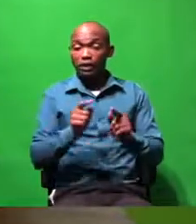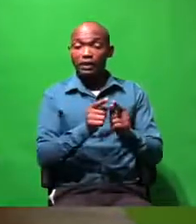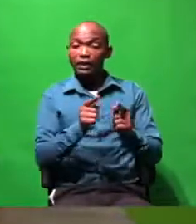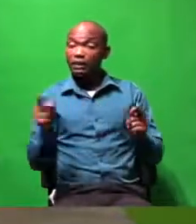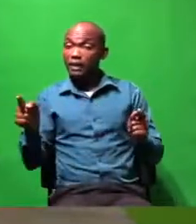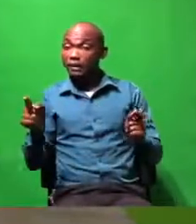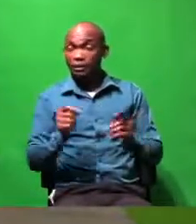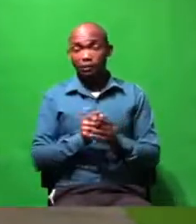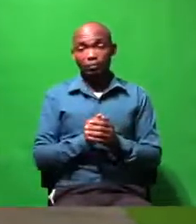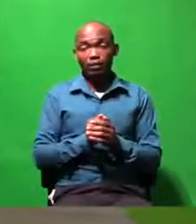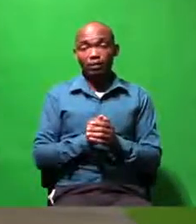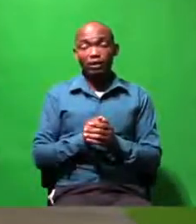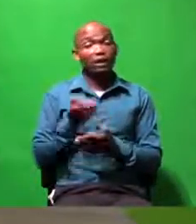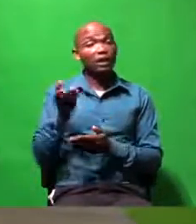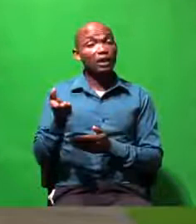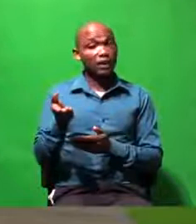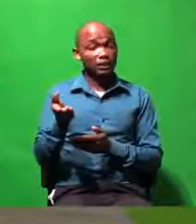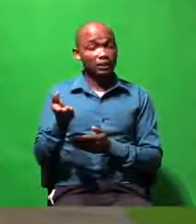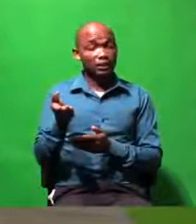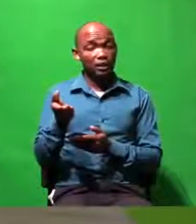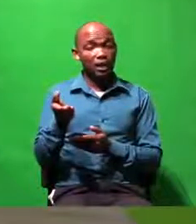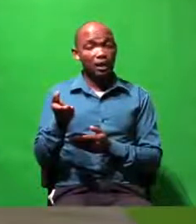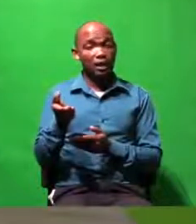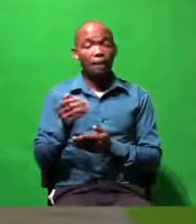distance. That is